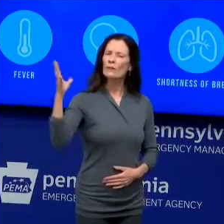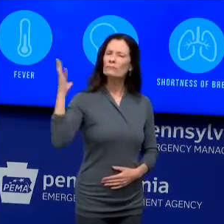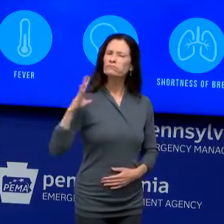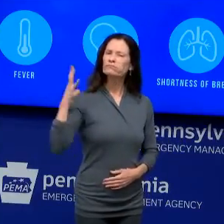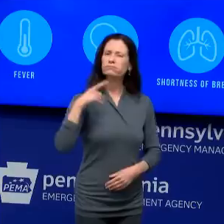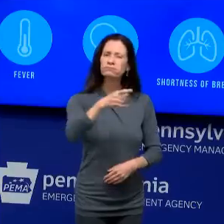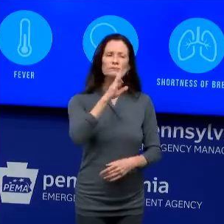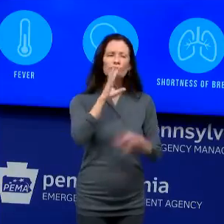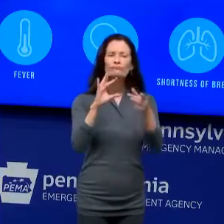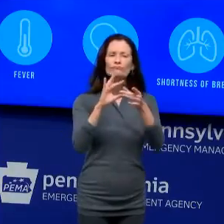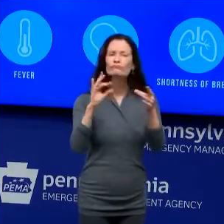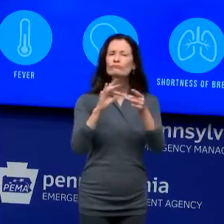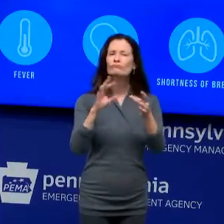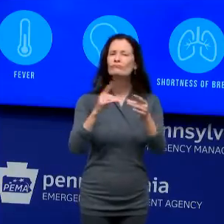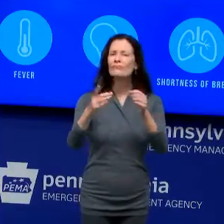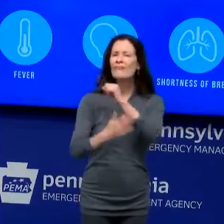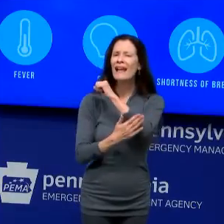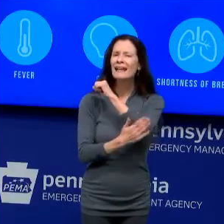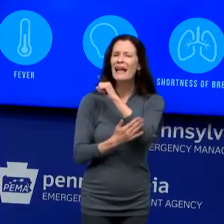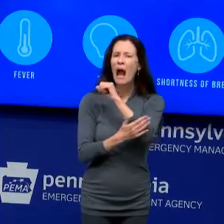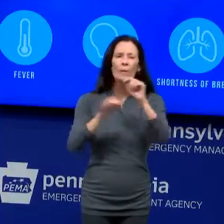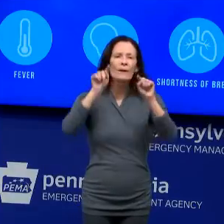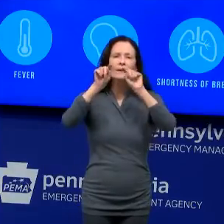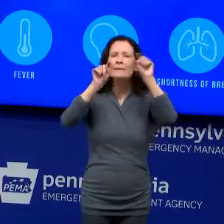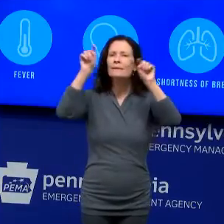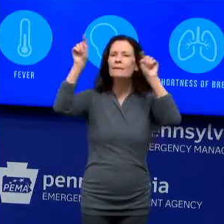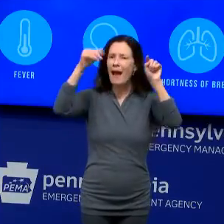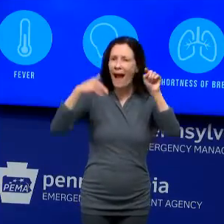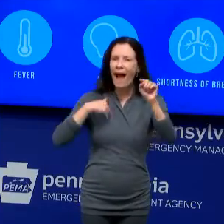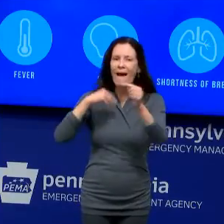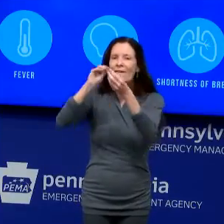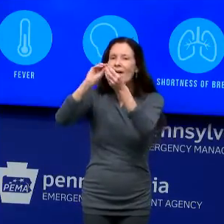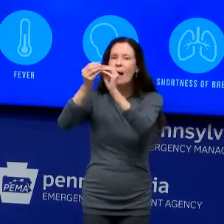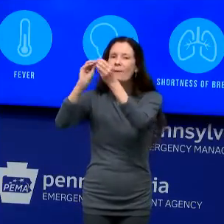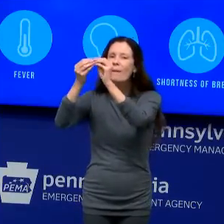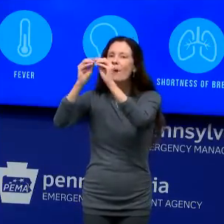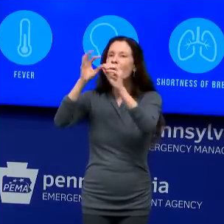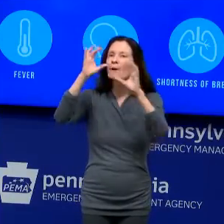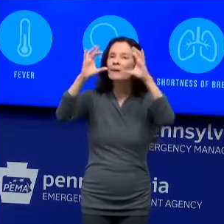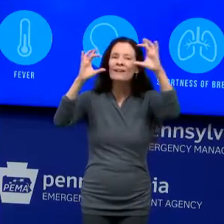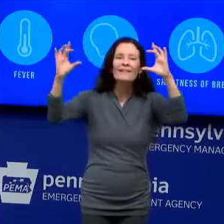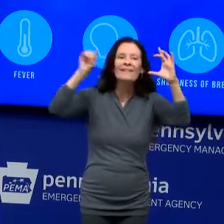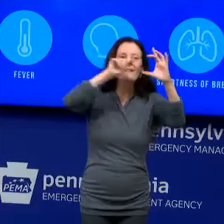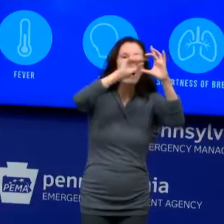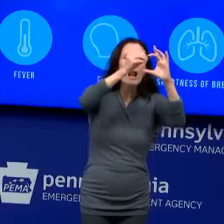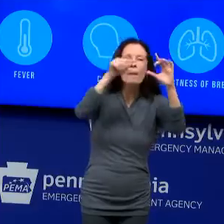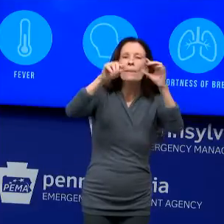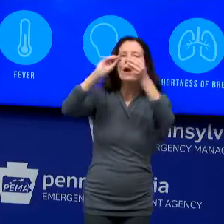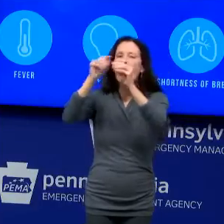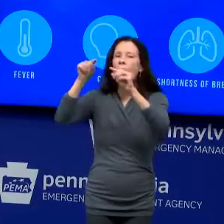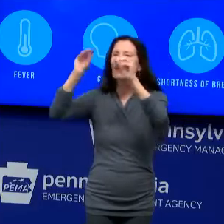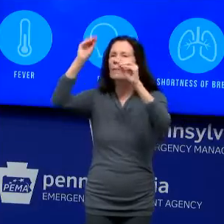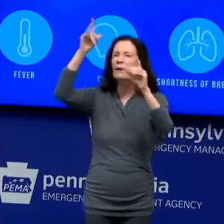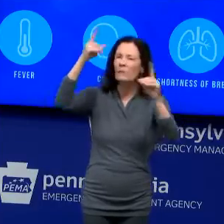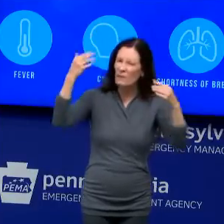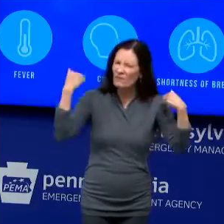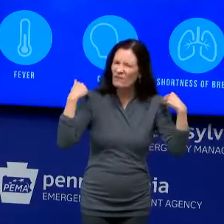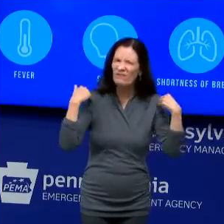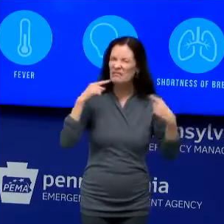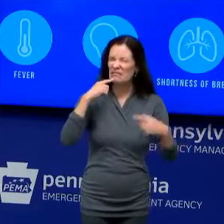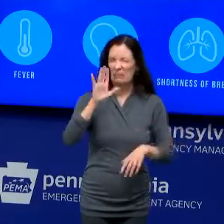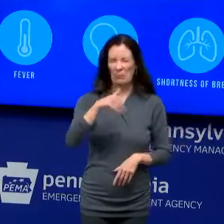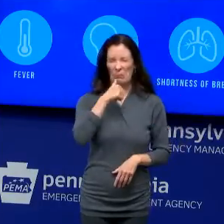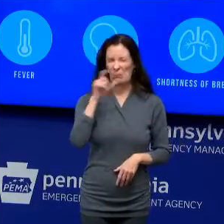a public health perspective. What changed over the past few weeks now that you're releasing the data? Well, previously, we were in